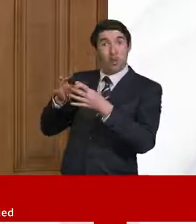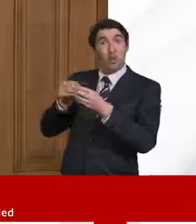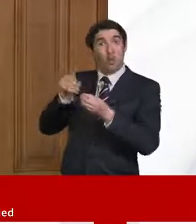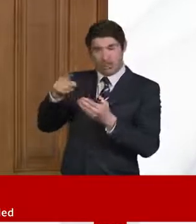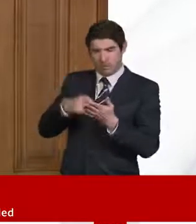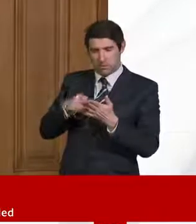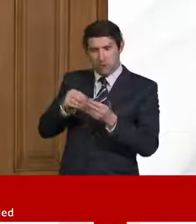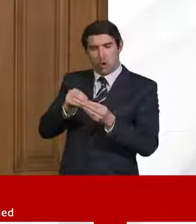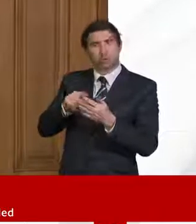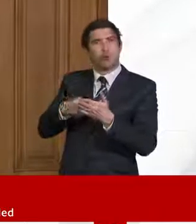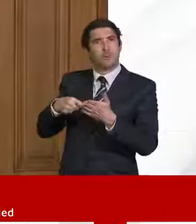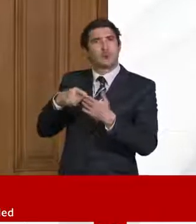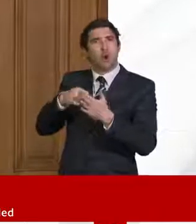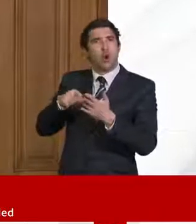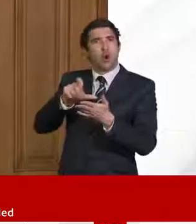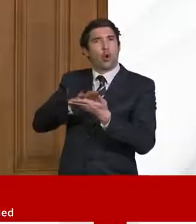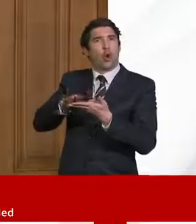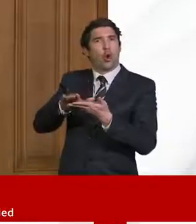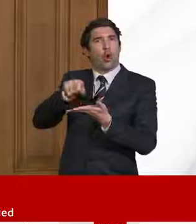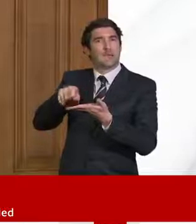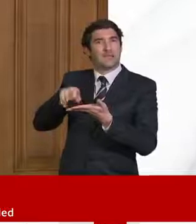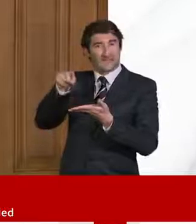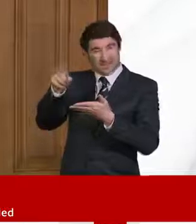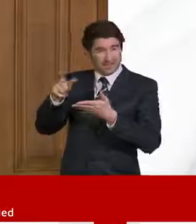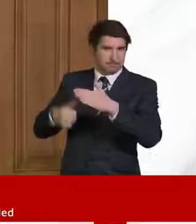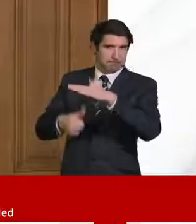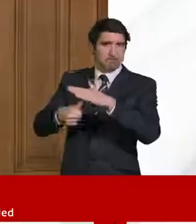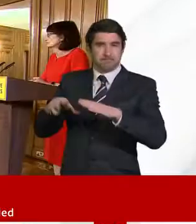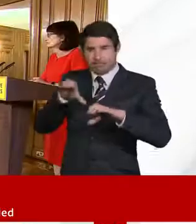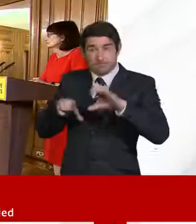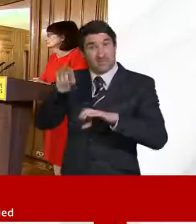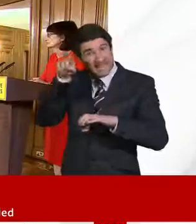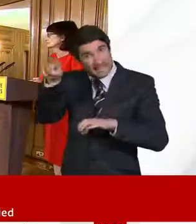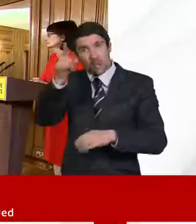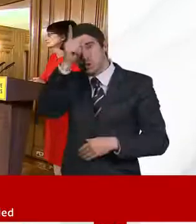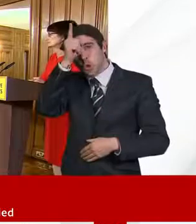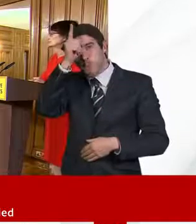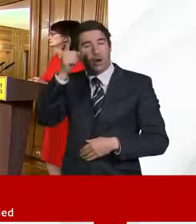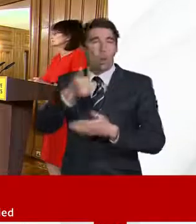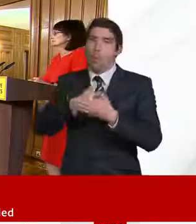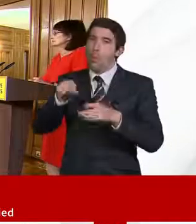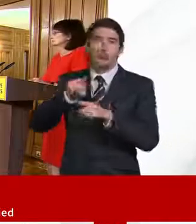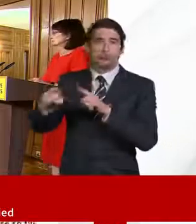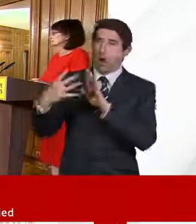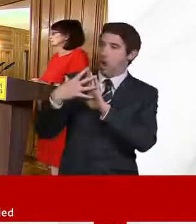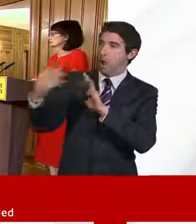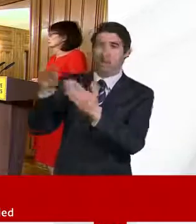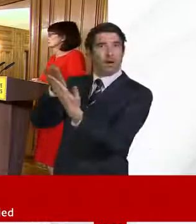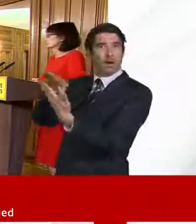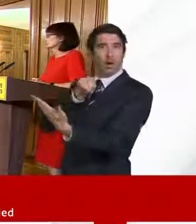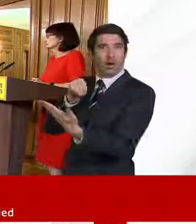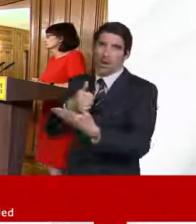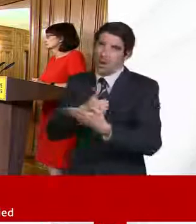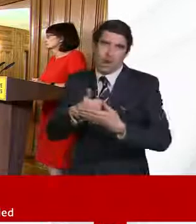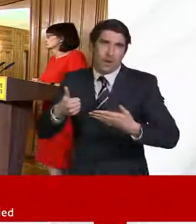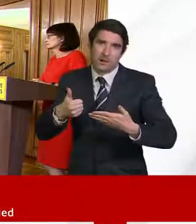techniques and that we're not missing anything that we could be applying here. Thank you, Charlotte. We'll turn now to Jason Groves of the Daily